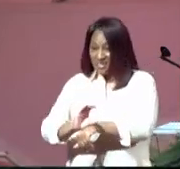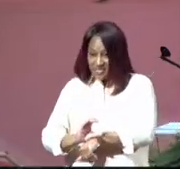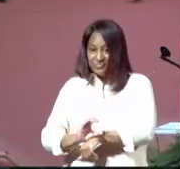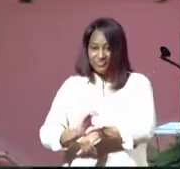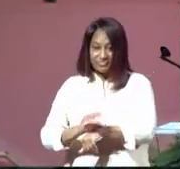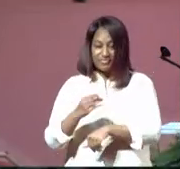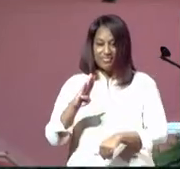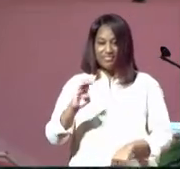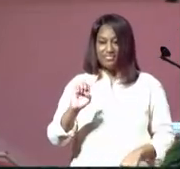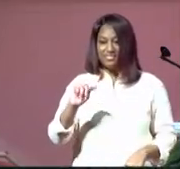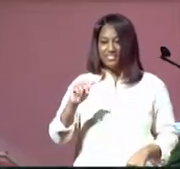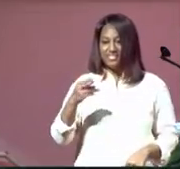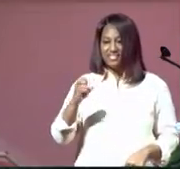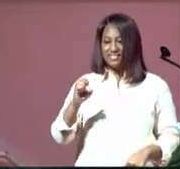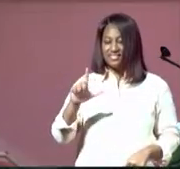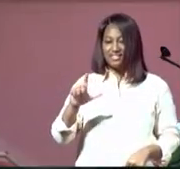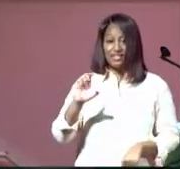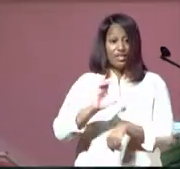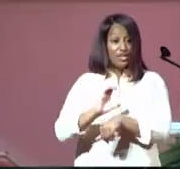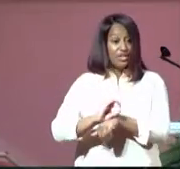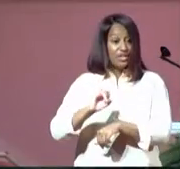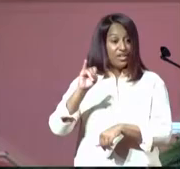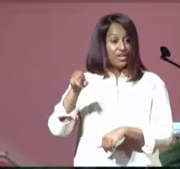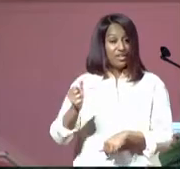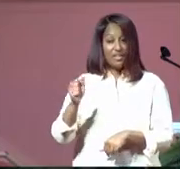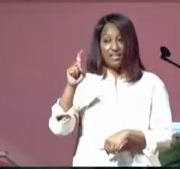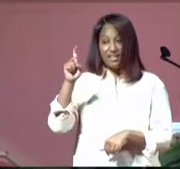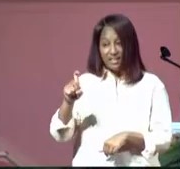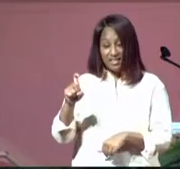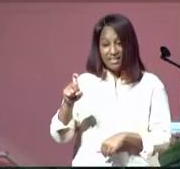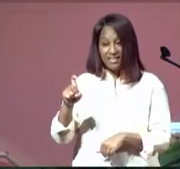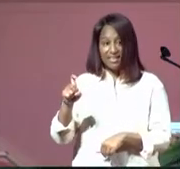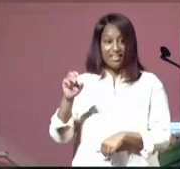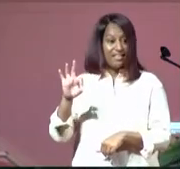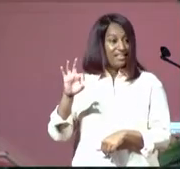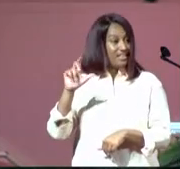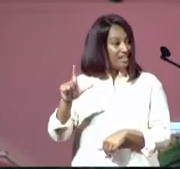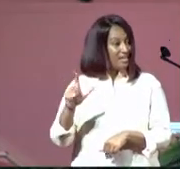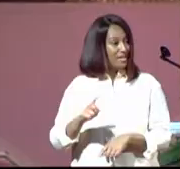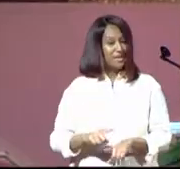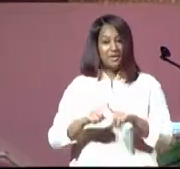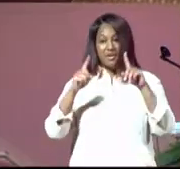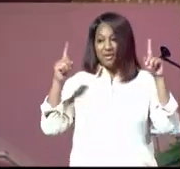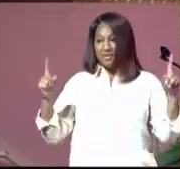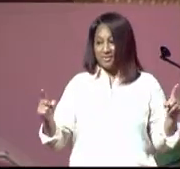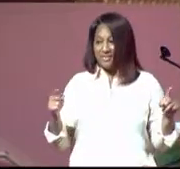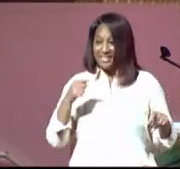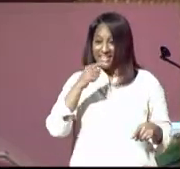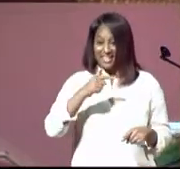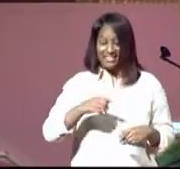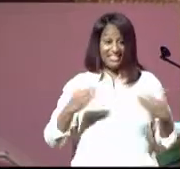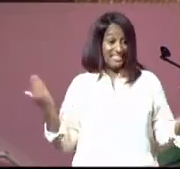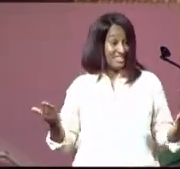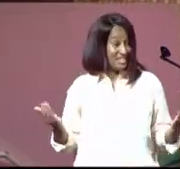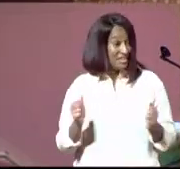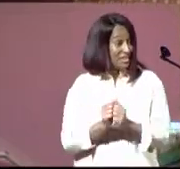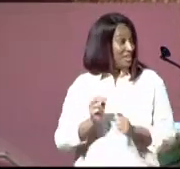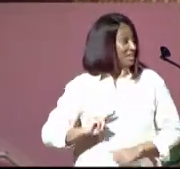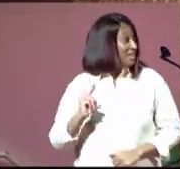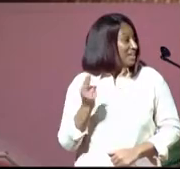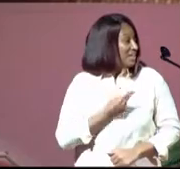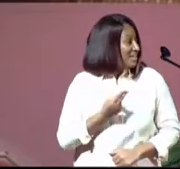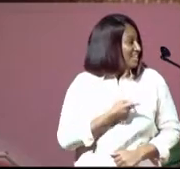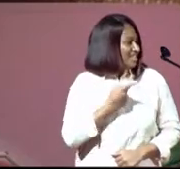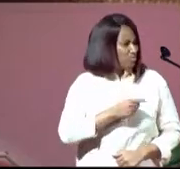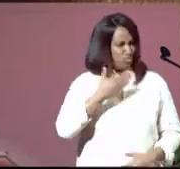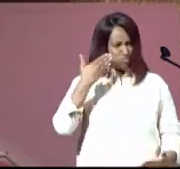in Jacksonville, Florida. But this week, he's Bishop of Friendship West Baptist Church, because we know he's got